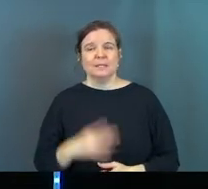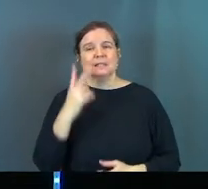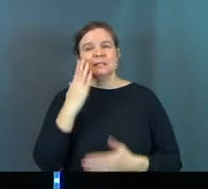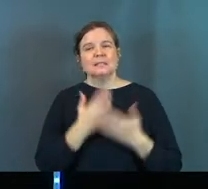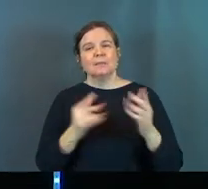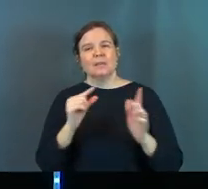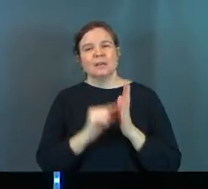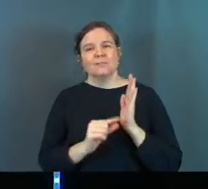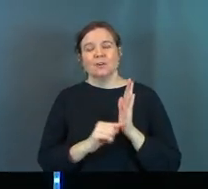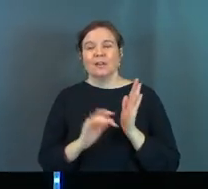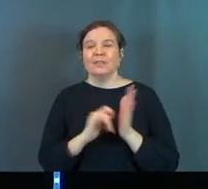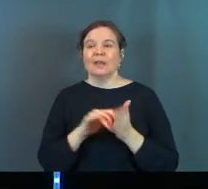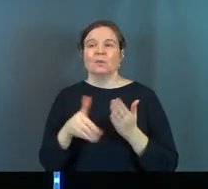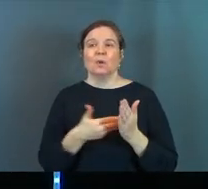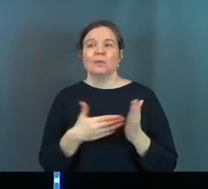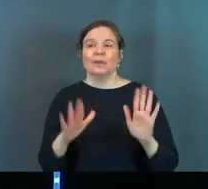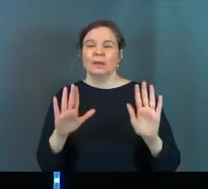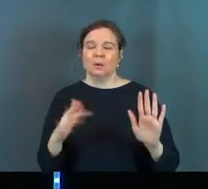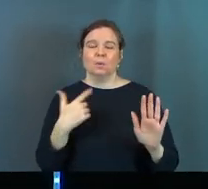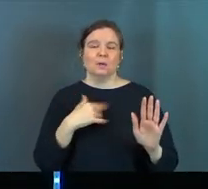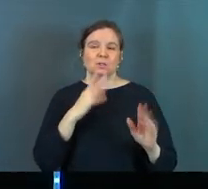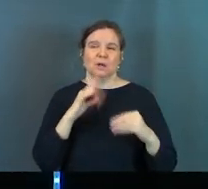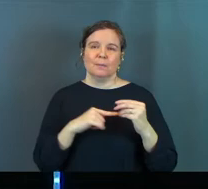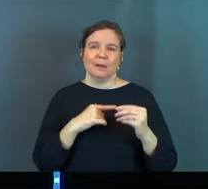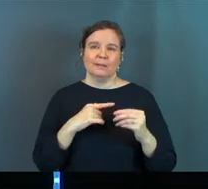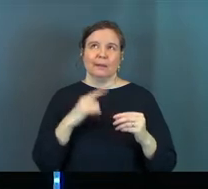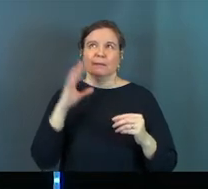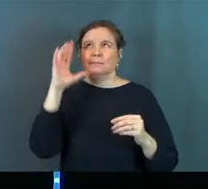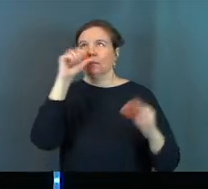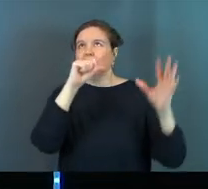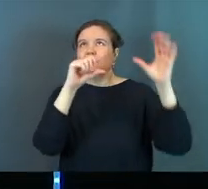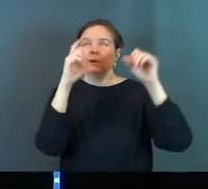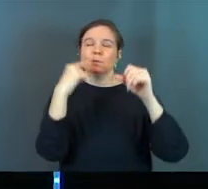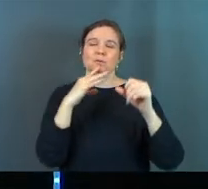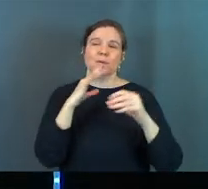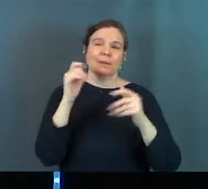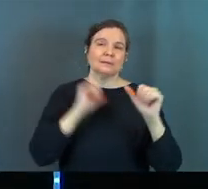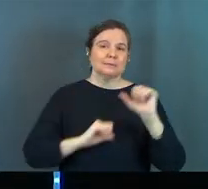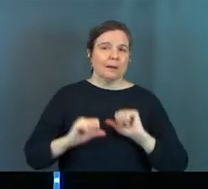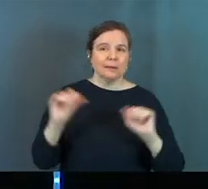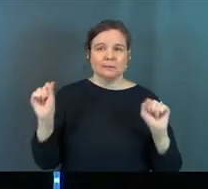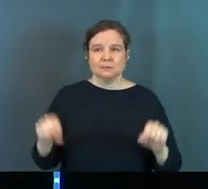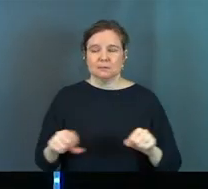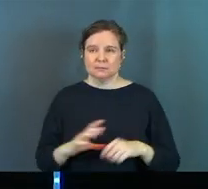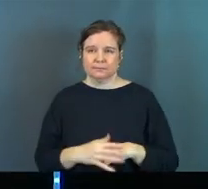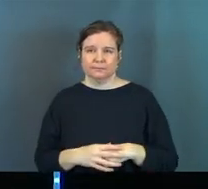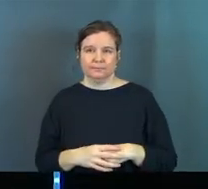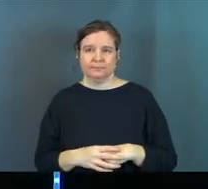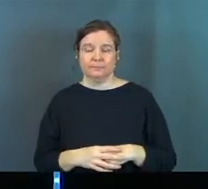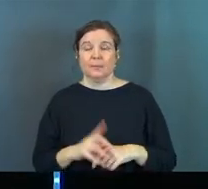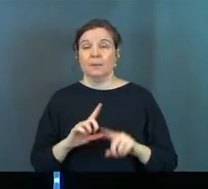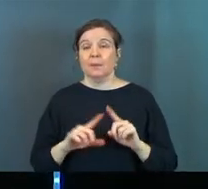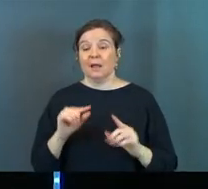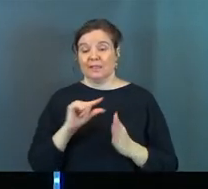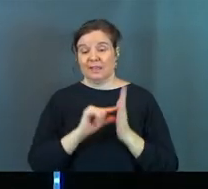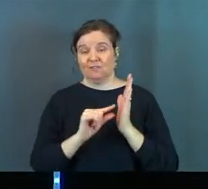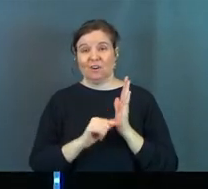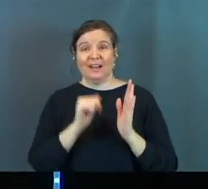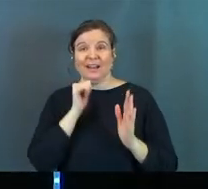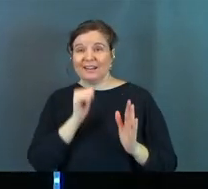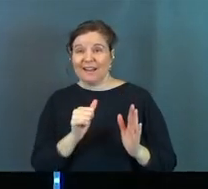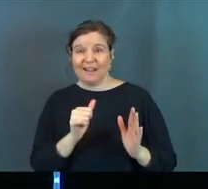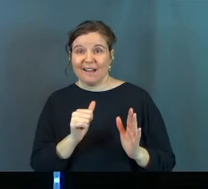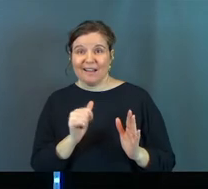See, some of these verses, that's the whole thing, okay? We can talk about this hypothetically, and we talk about science and stuff like that. But these verses are